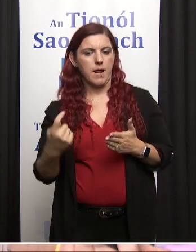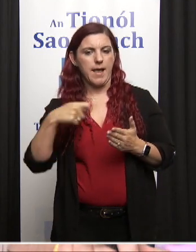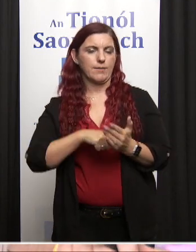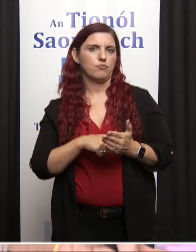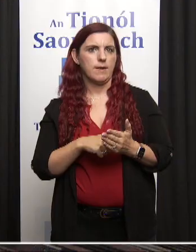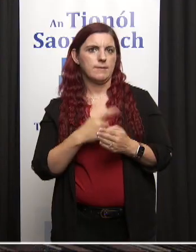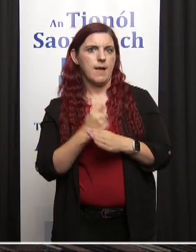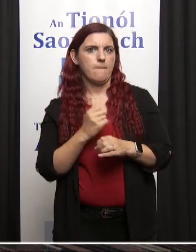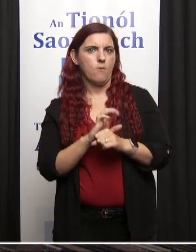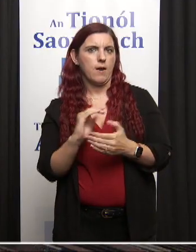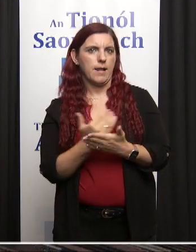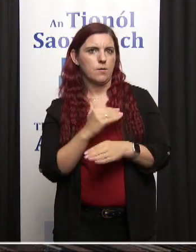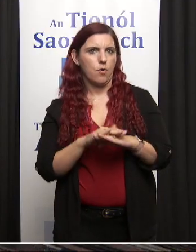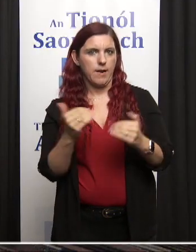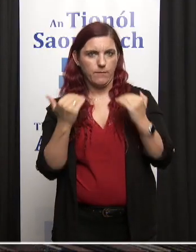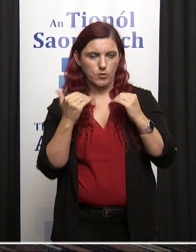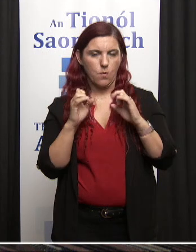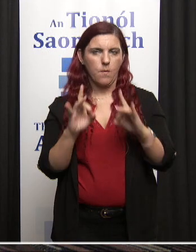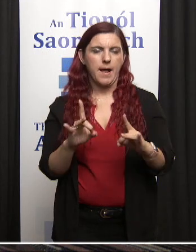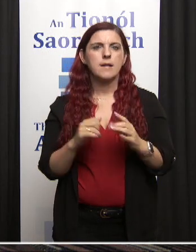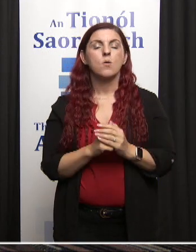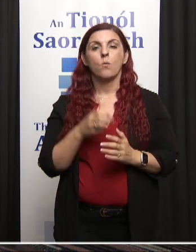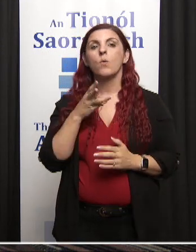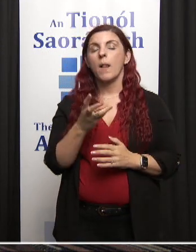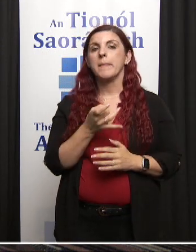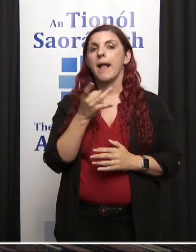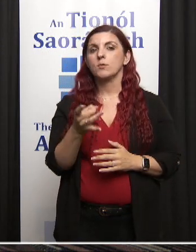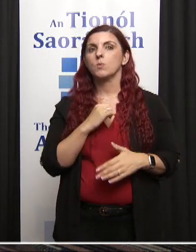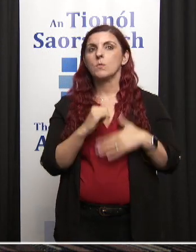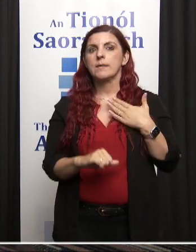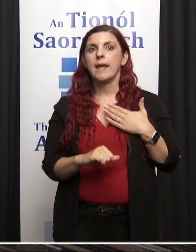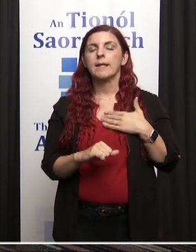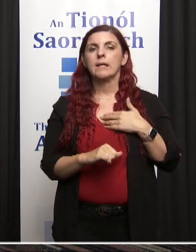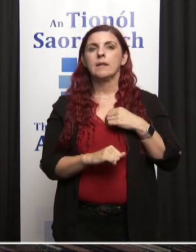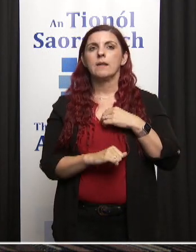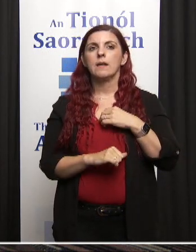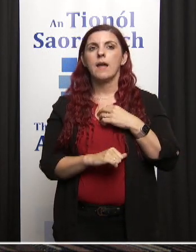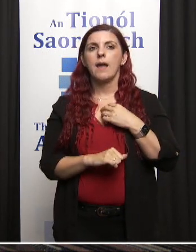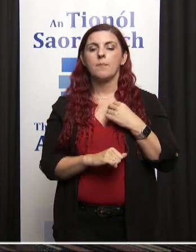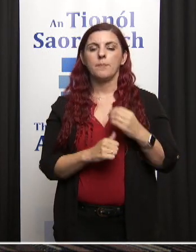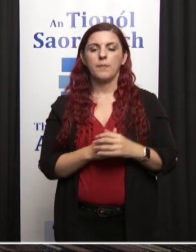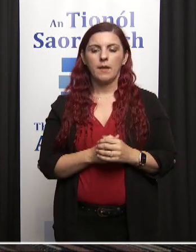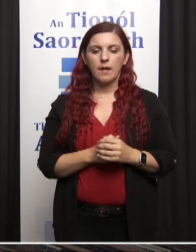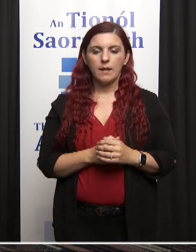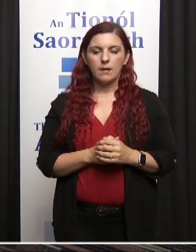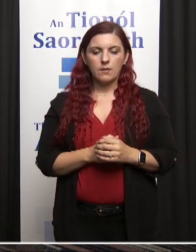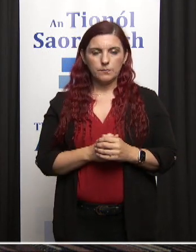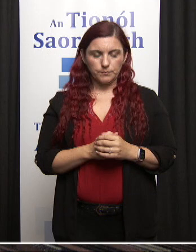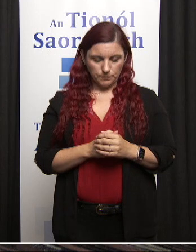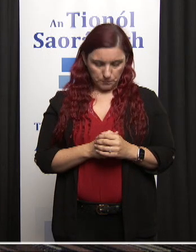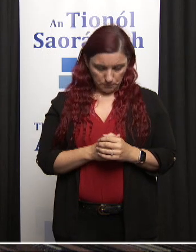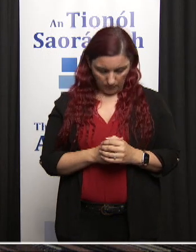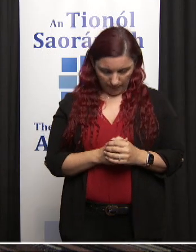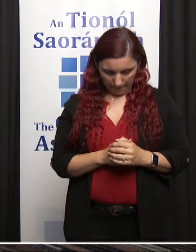assembly? Yes, so you've been asked this afternoon, and you probably haven't got